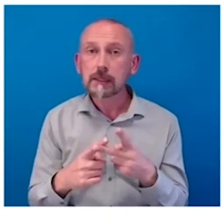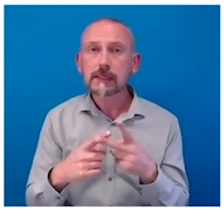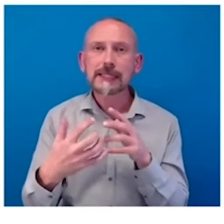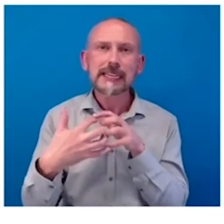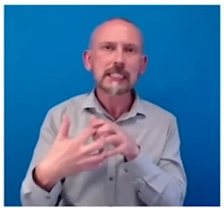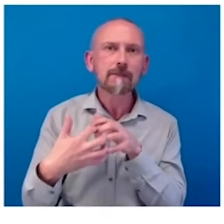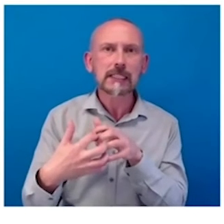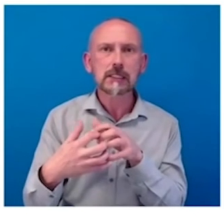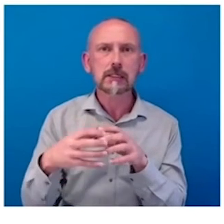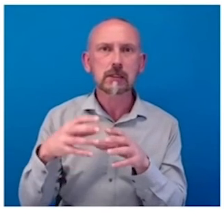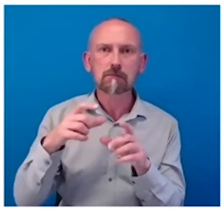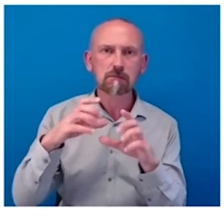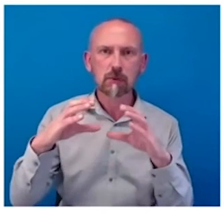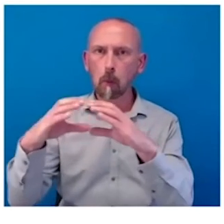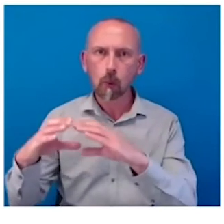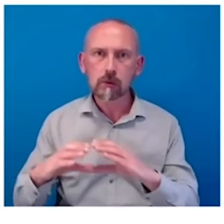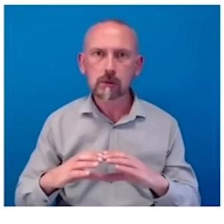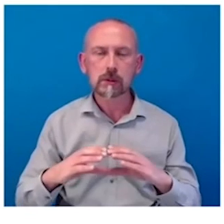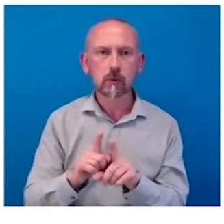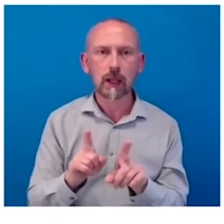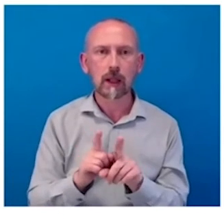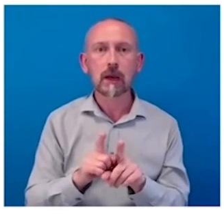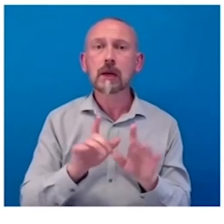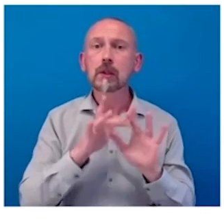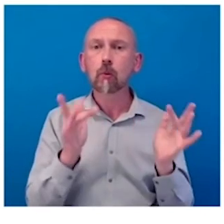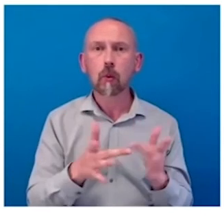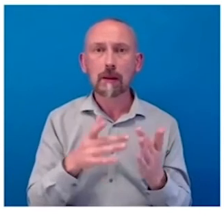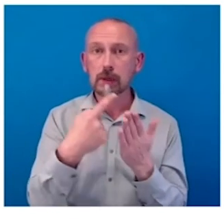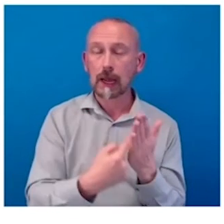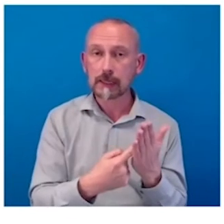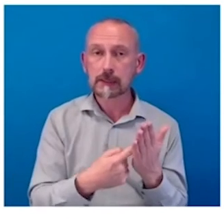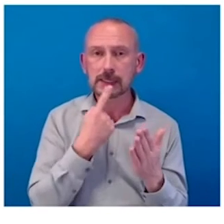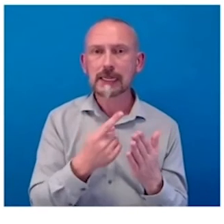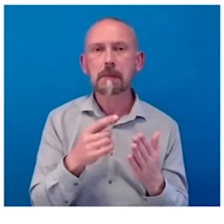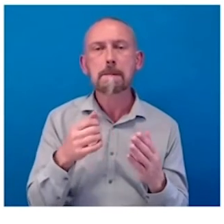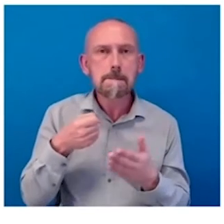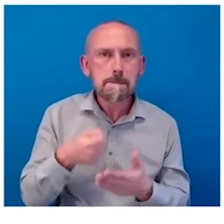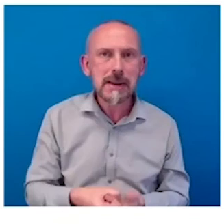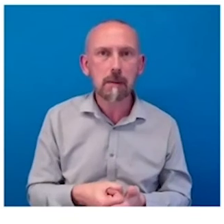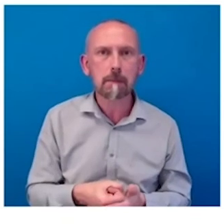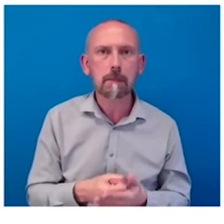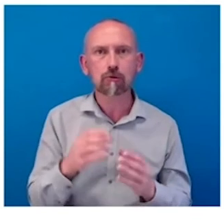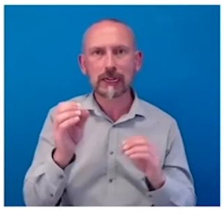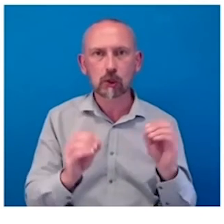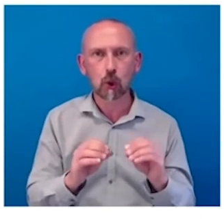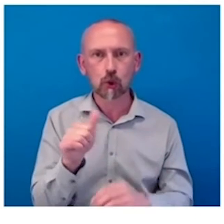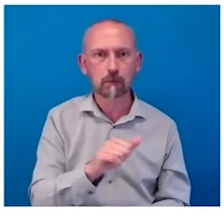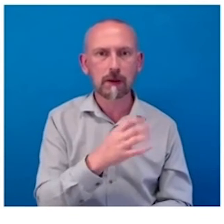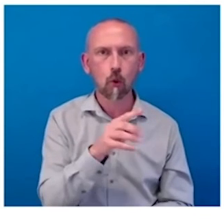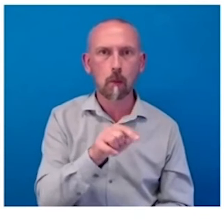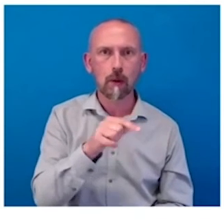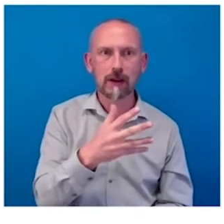the Web Content Guidelines state that you should use a minimum ratio of 4.5 to 1. Excuse me, I'm just going to cough.